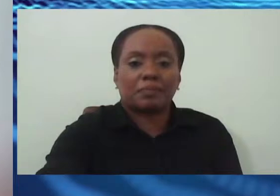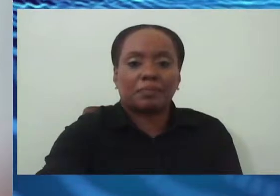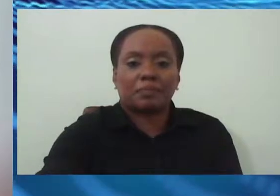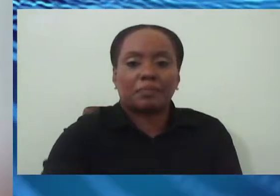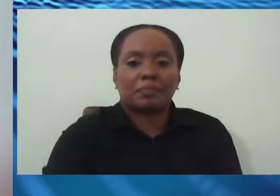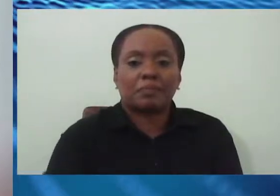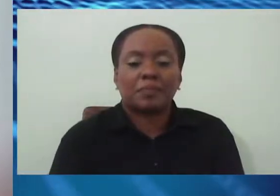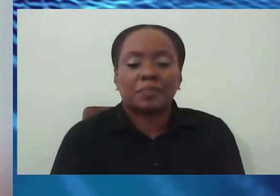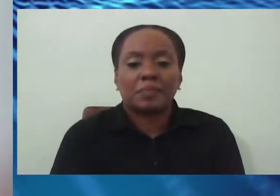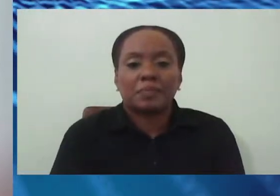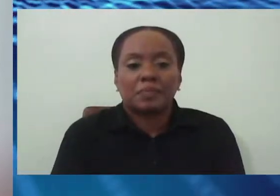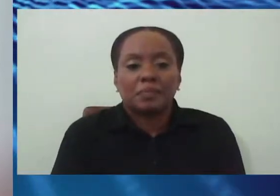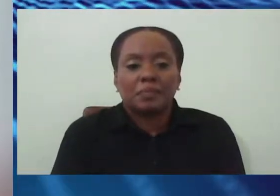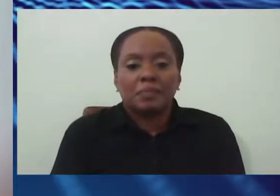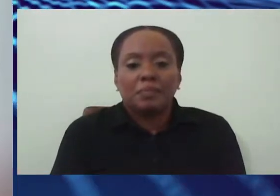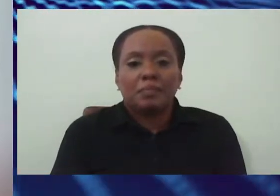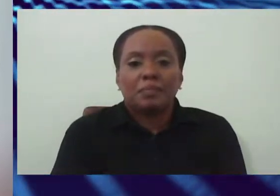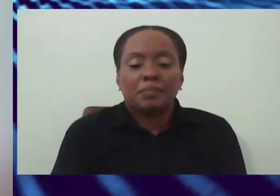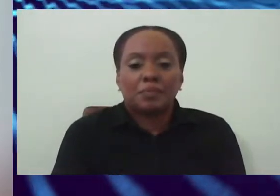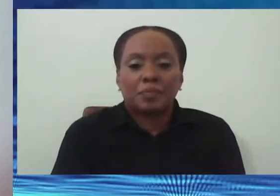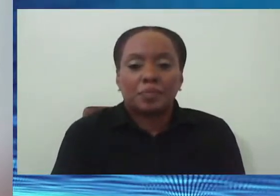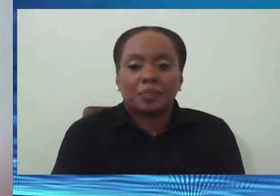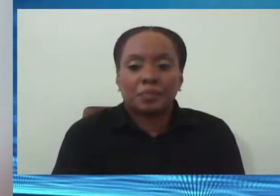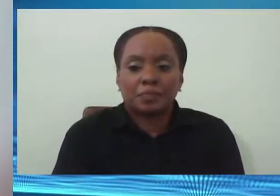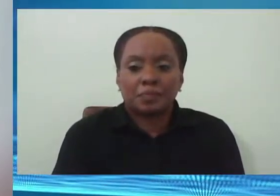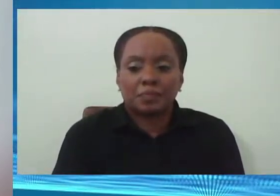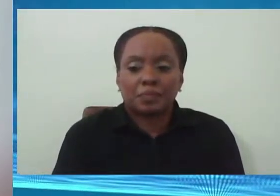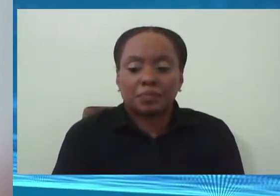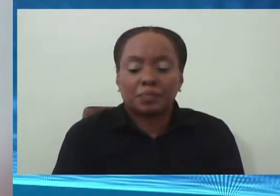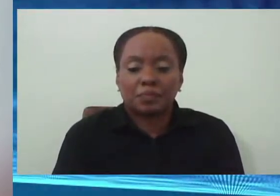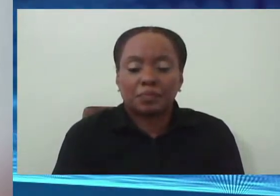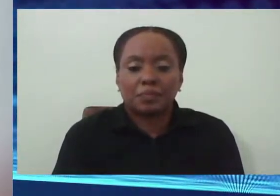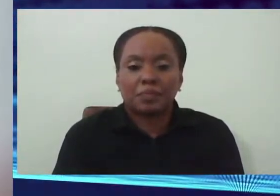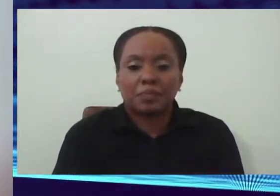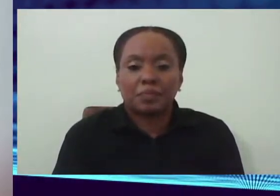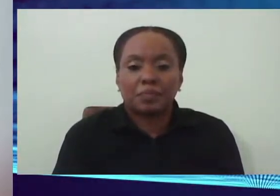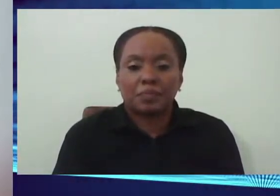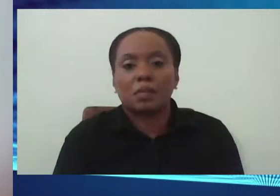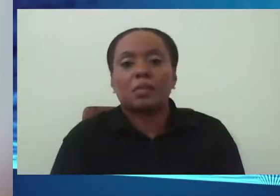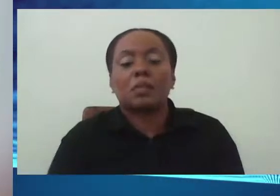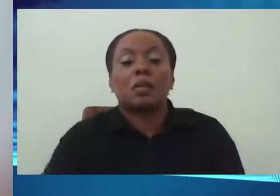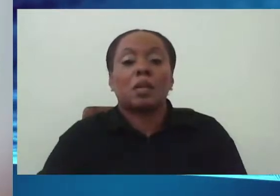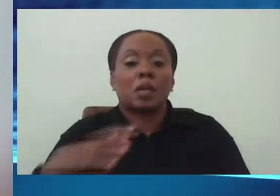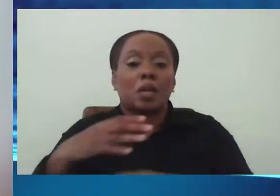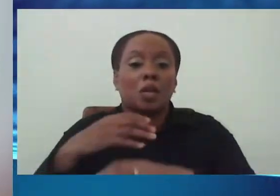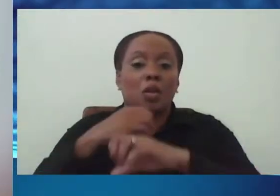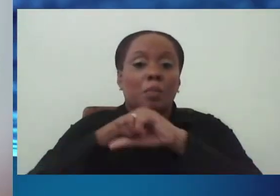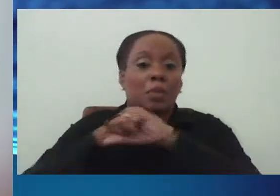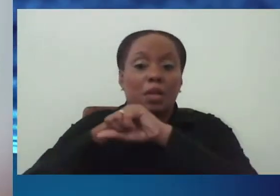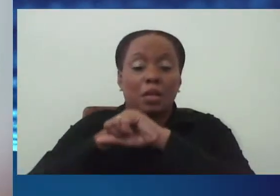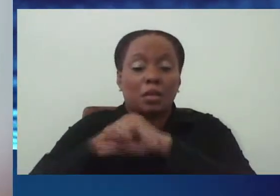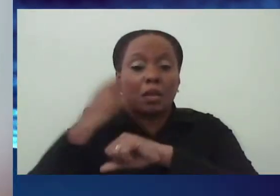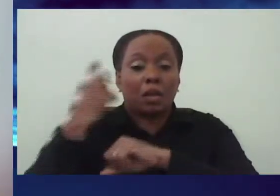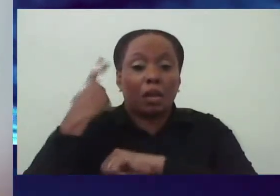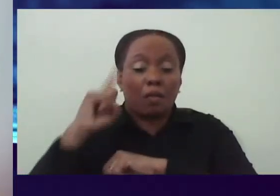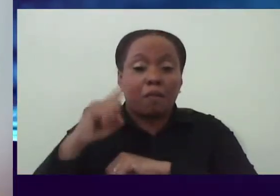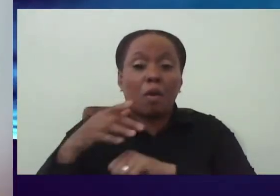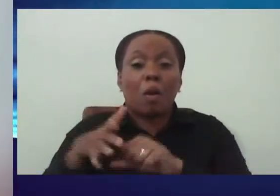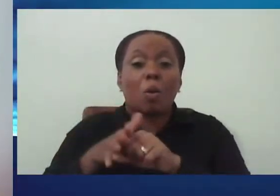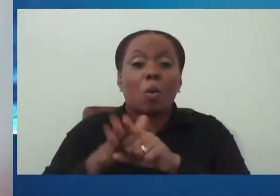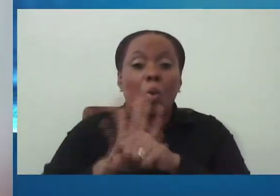protection that having had COVID gives wanes over time, and